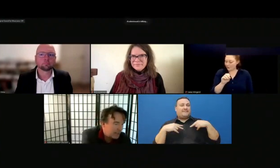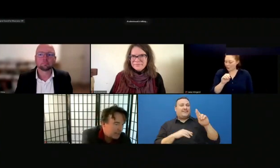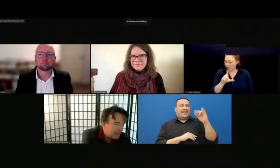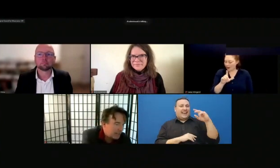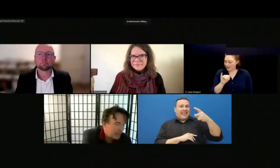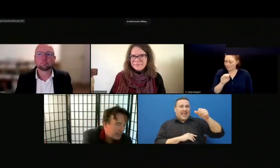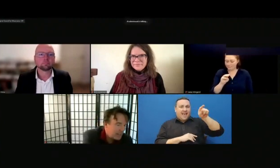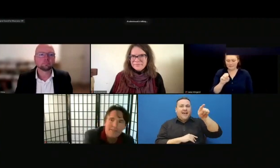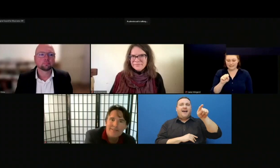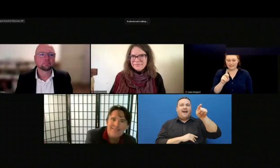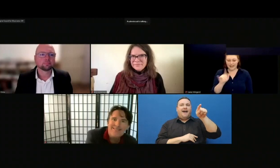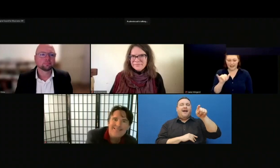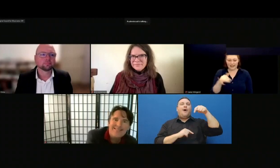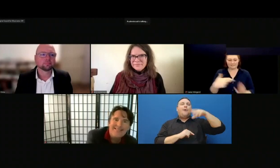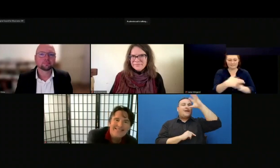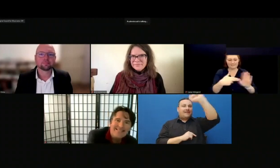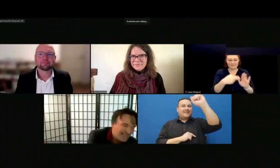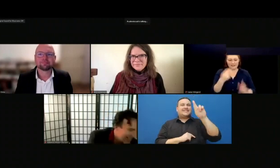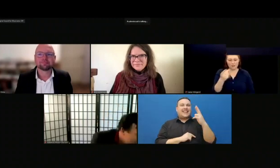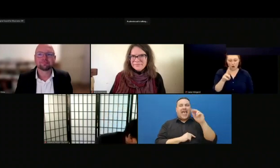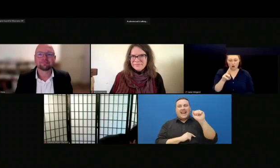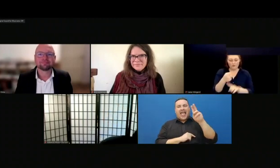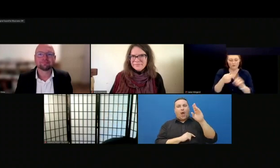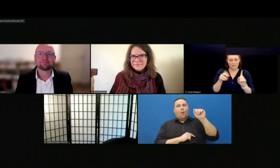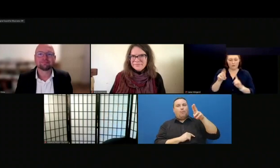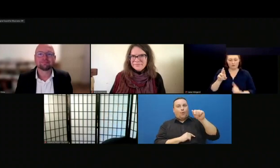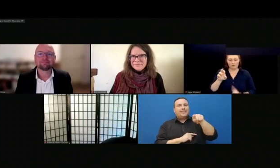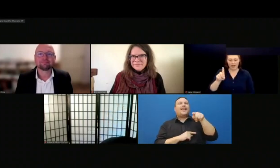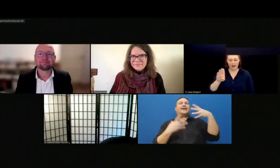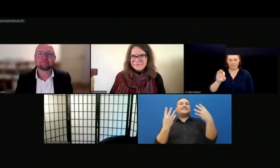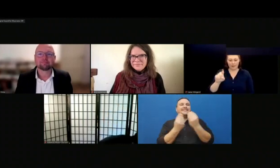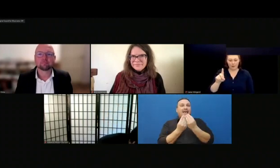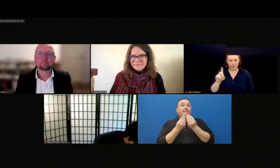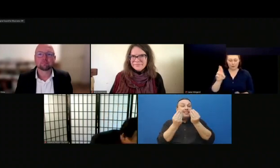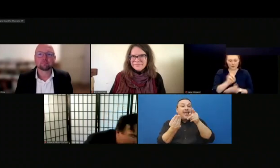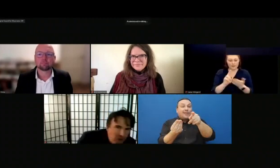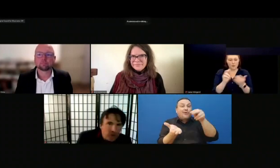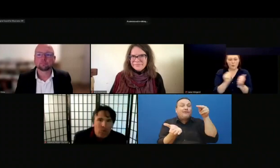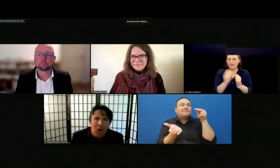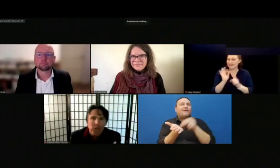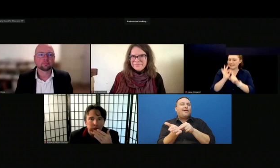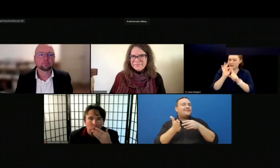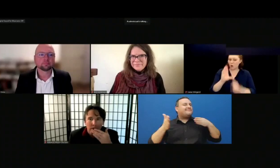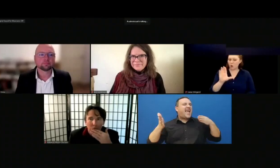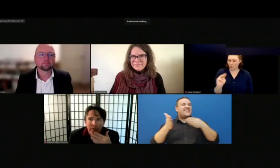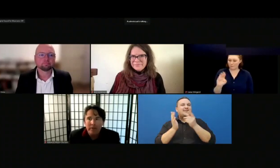of doctor from Radboud University Nijmegen, with the distinction Cum Laude.